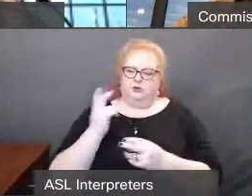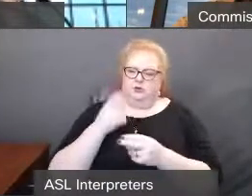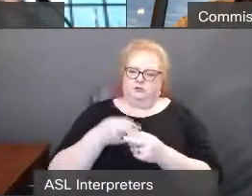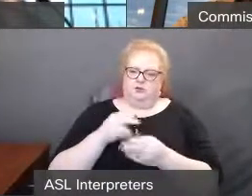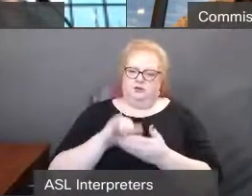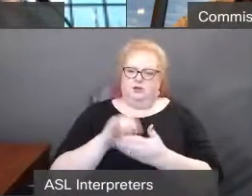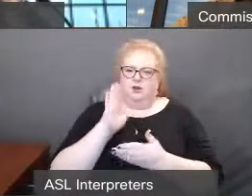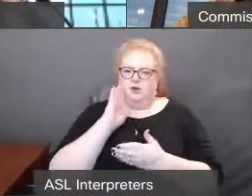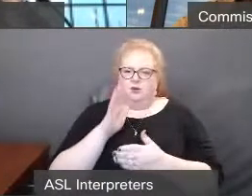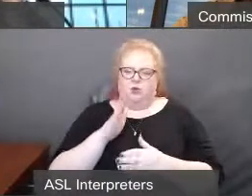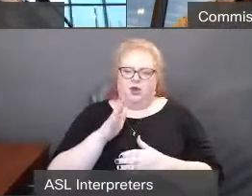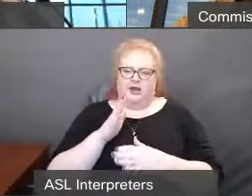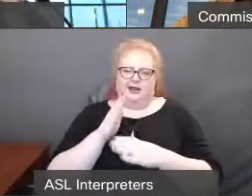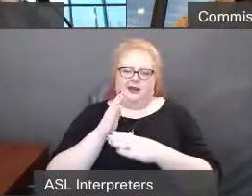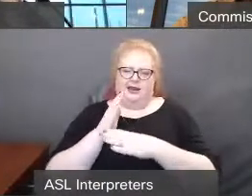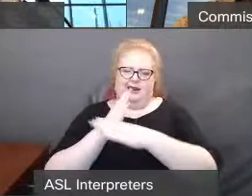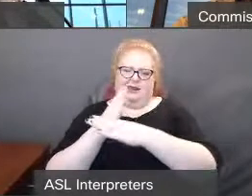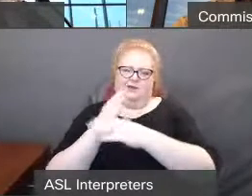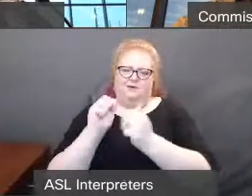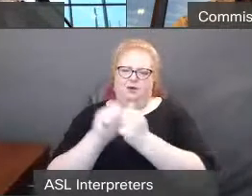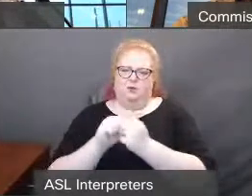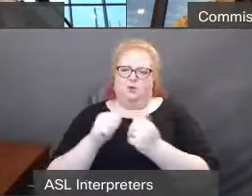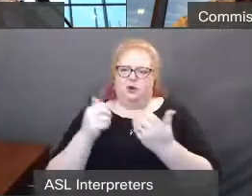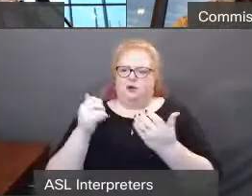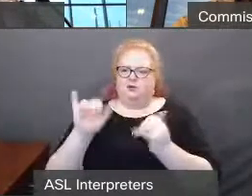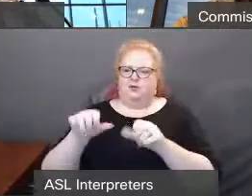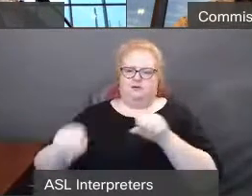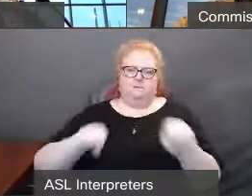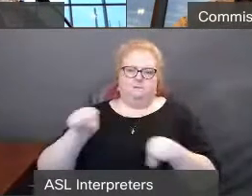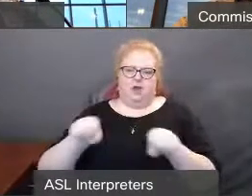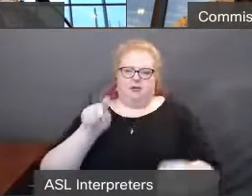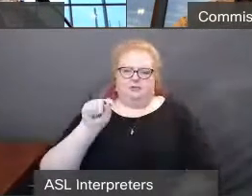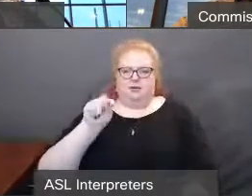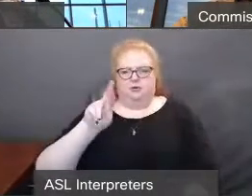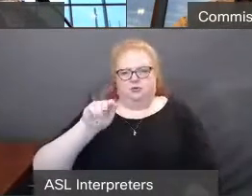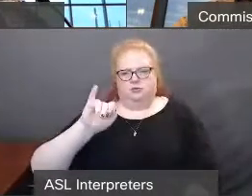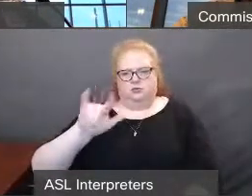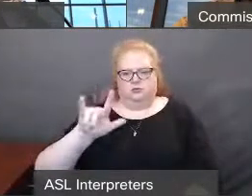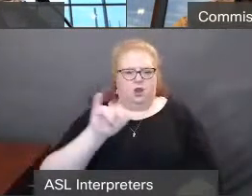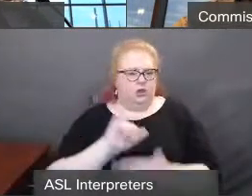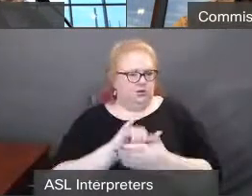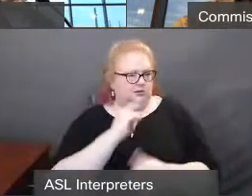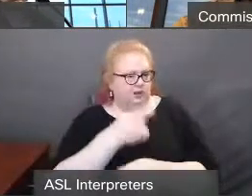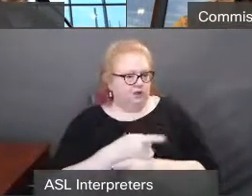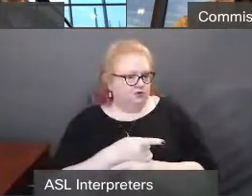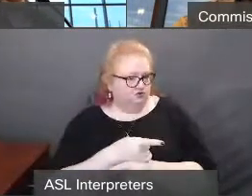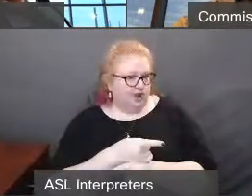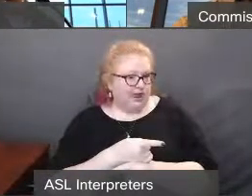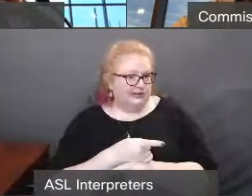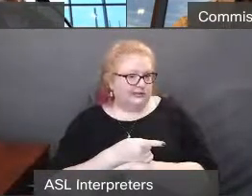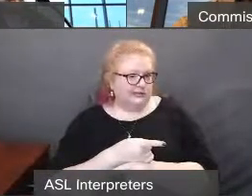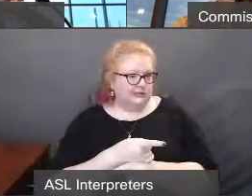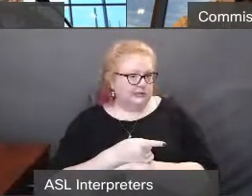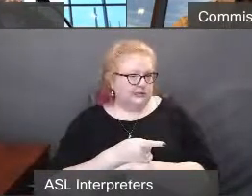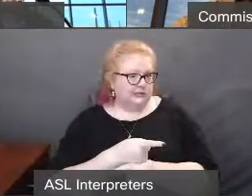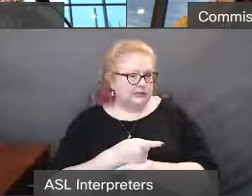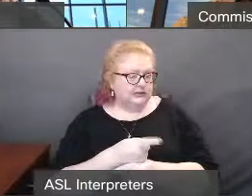designated bicycle trail. Is that correct, staff? Is there a